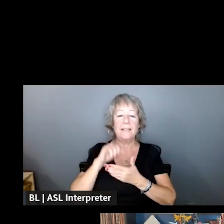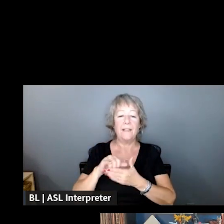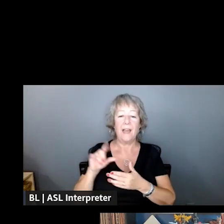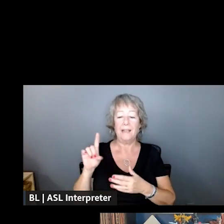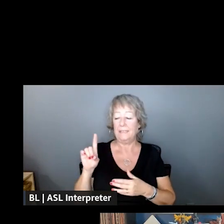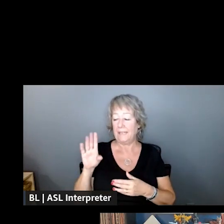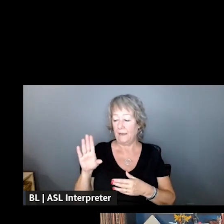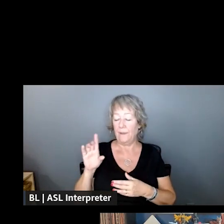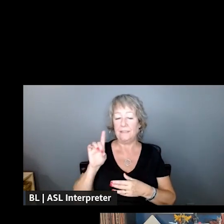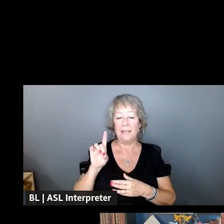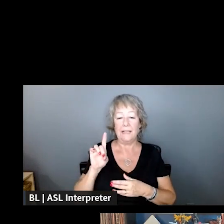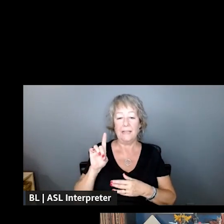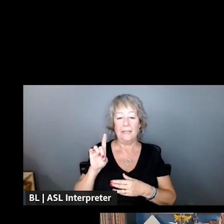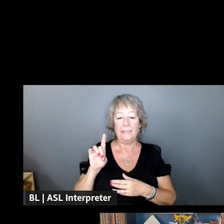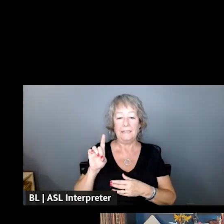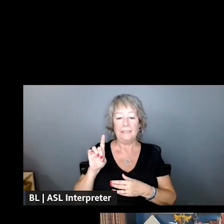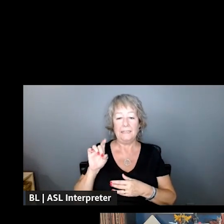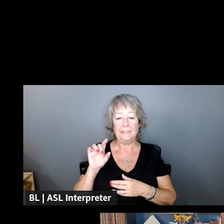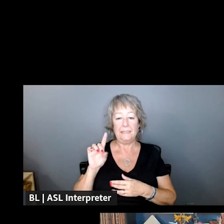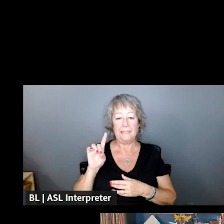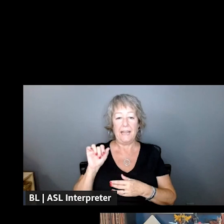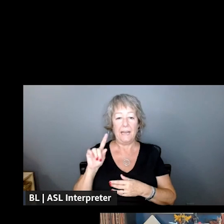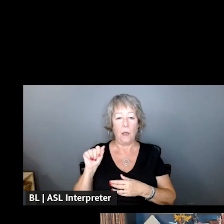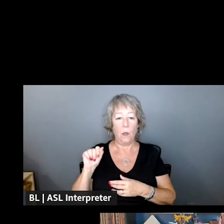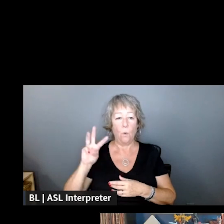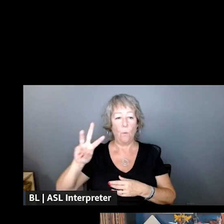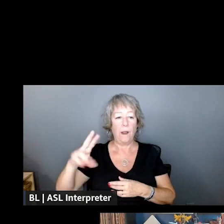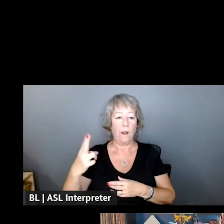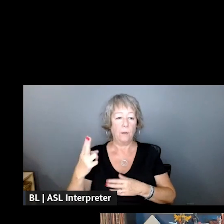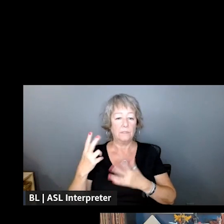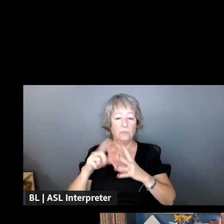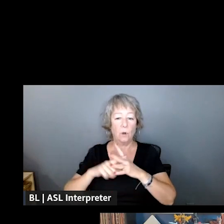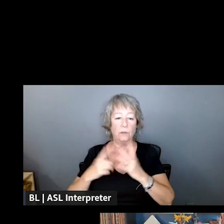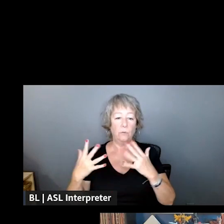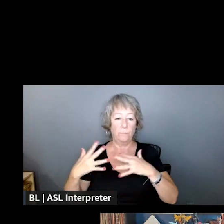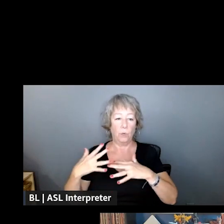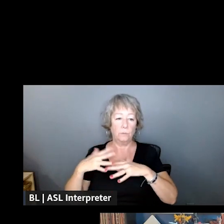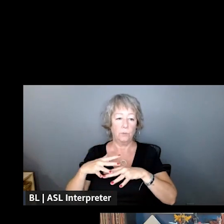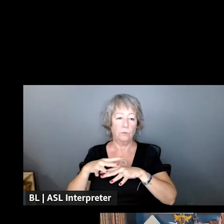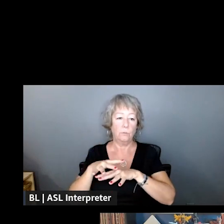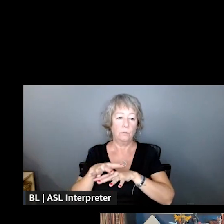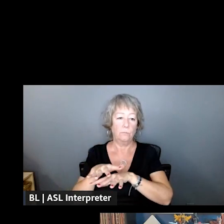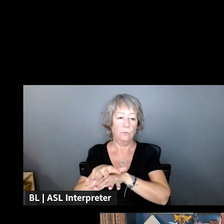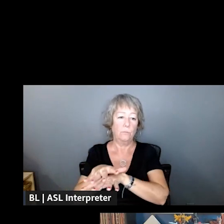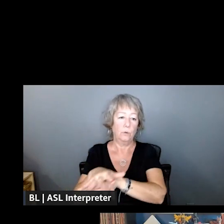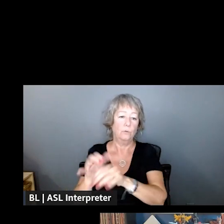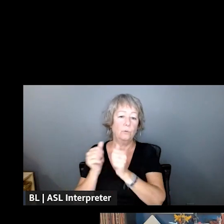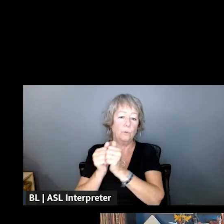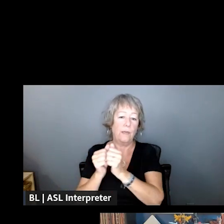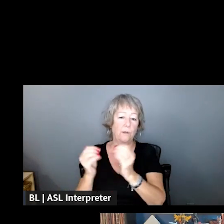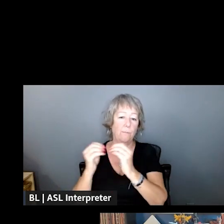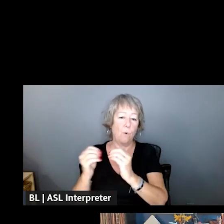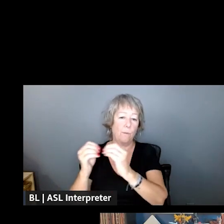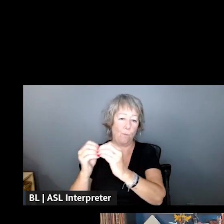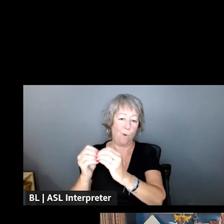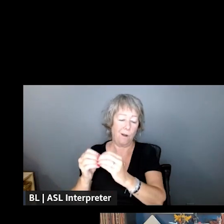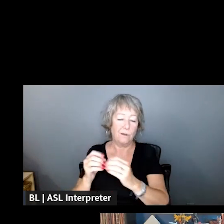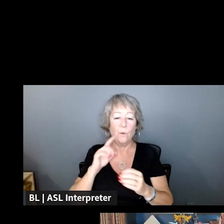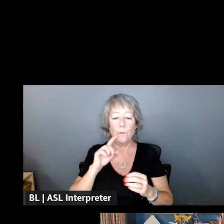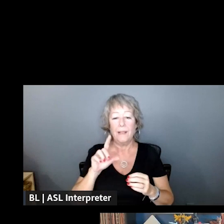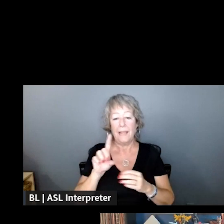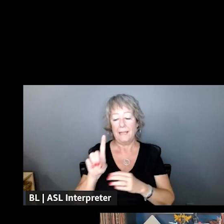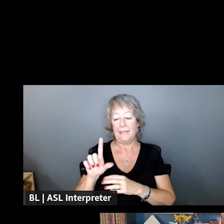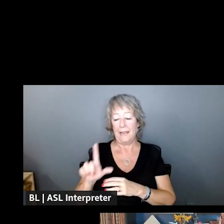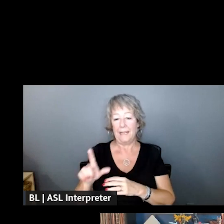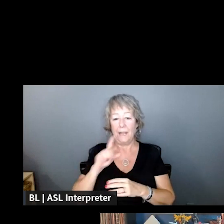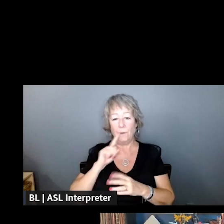data warehouses and data lakes are merging together more and more every day. So where you think of a data lake sort of begins by blowing